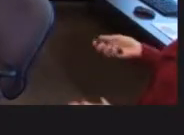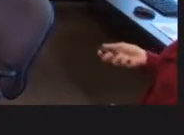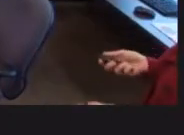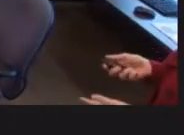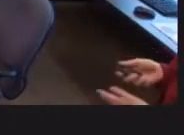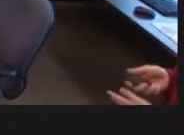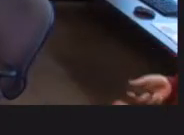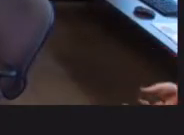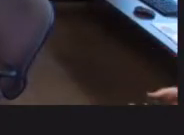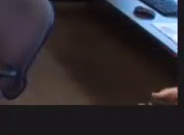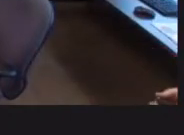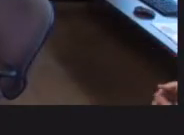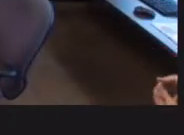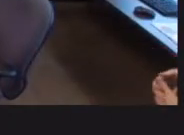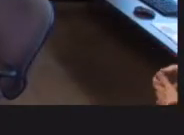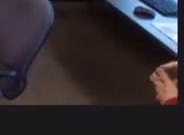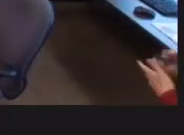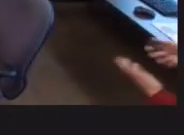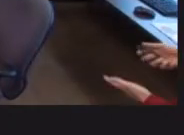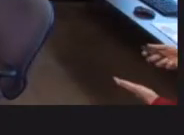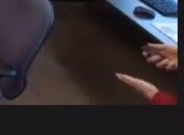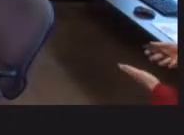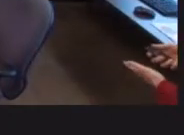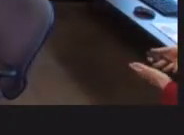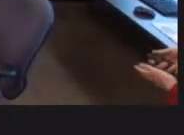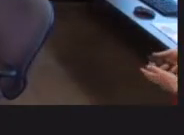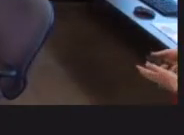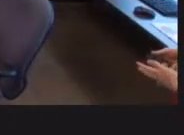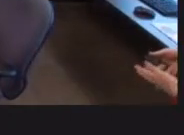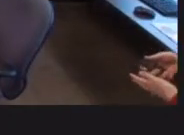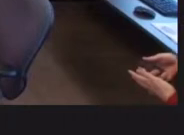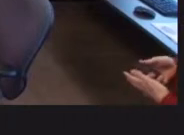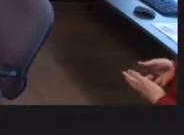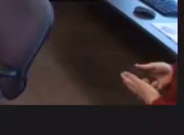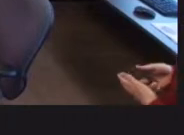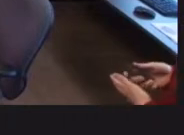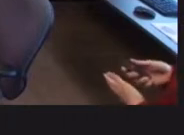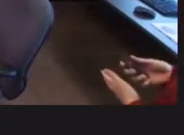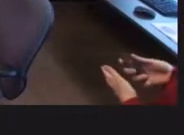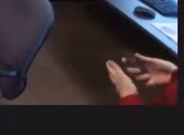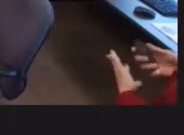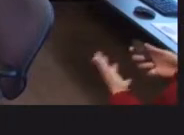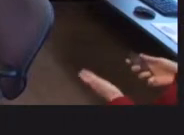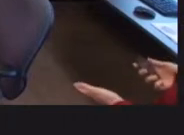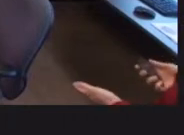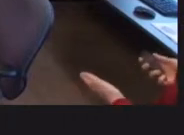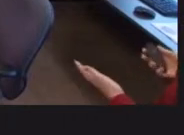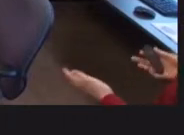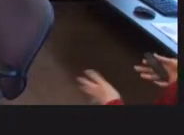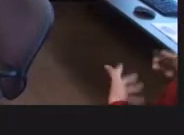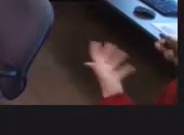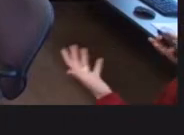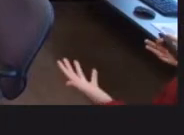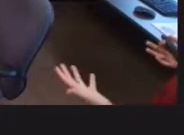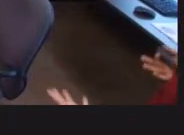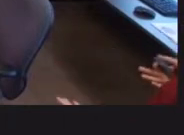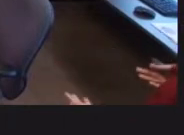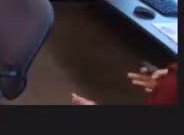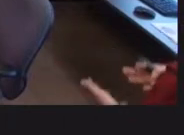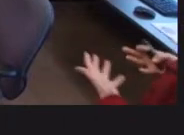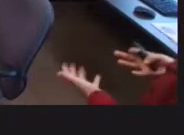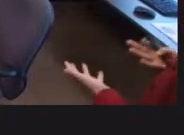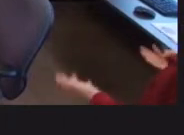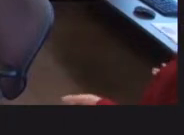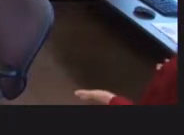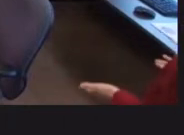focus groups that we want to pose to you um and one of the things that we really want to focus on today was how are we going to continue to engage